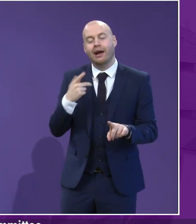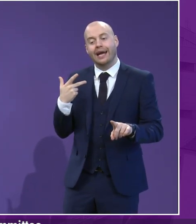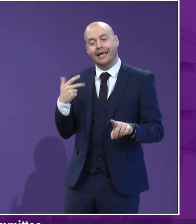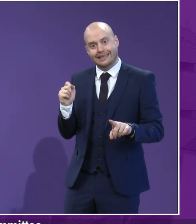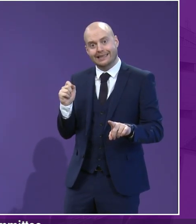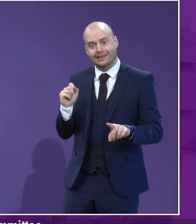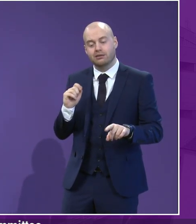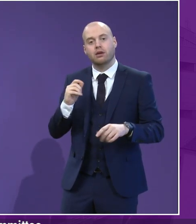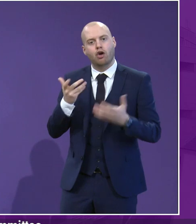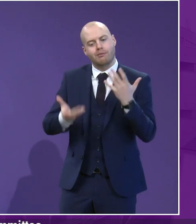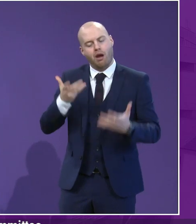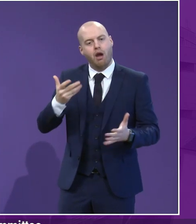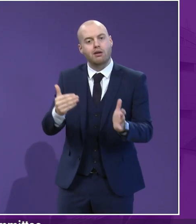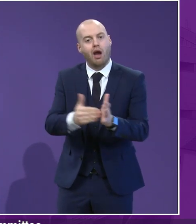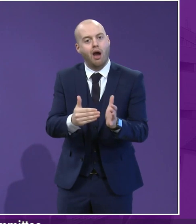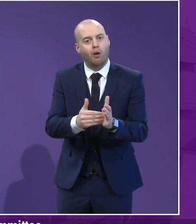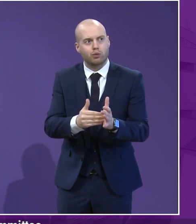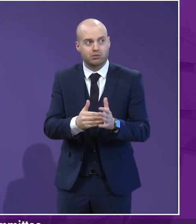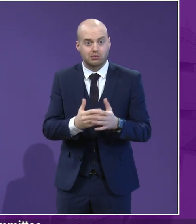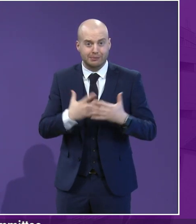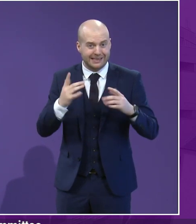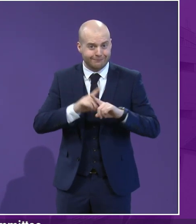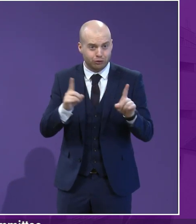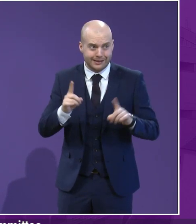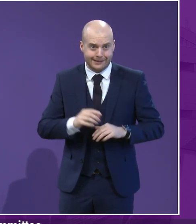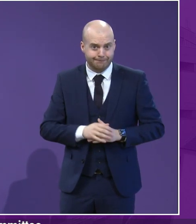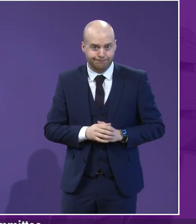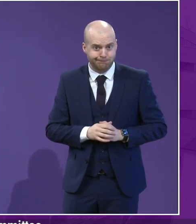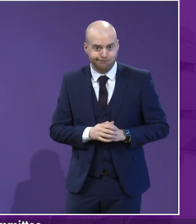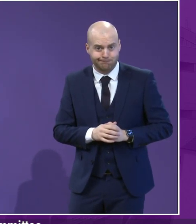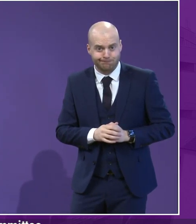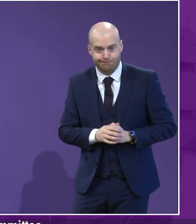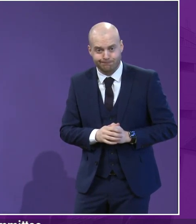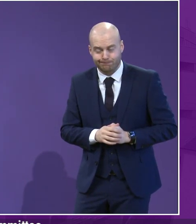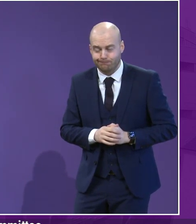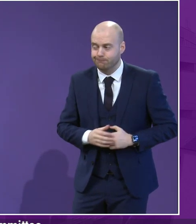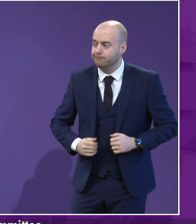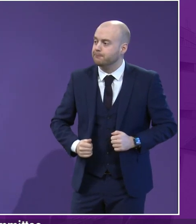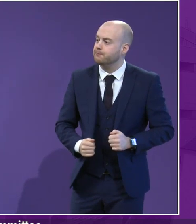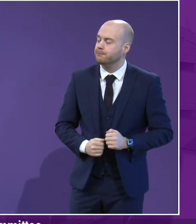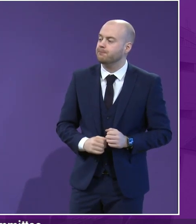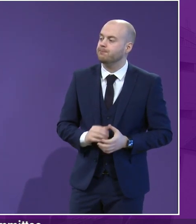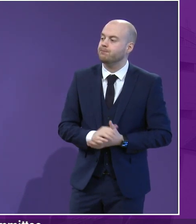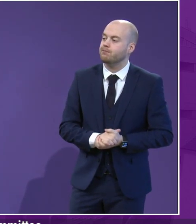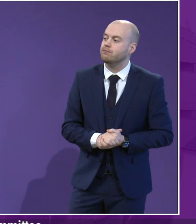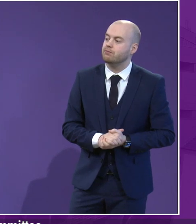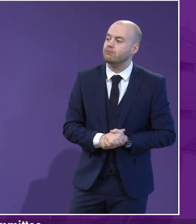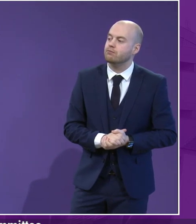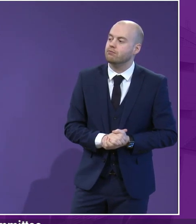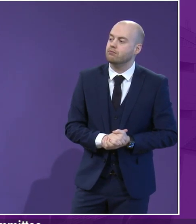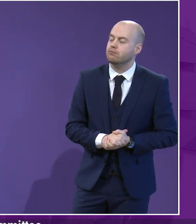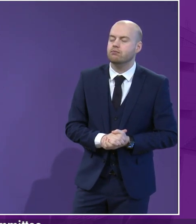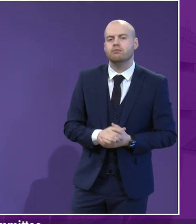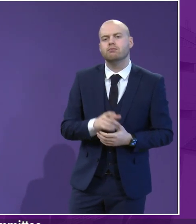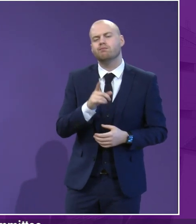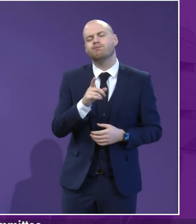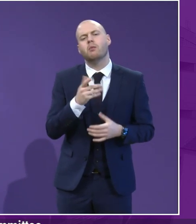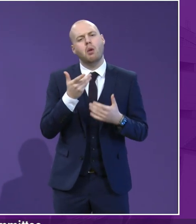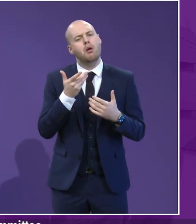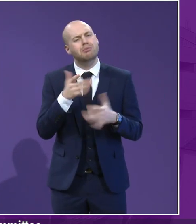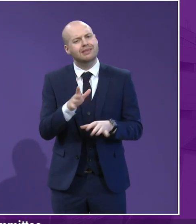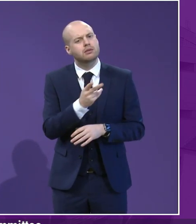disabled person at university today compared to someone going in, you've got to be careful, 80s doesn't sound that long ago, but